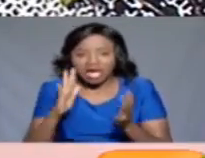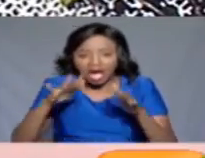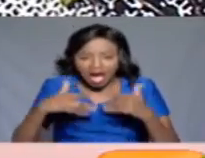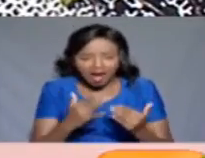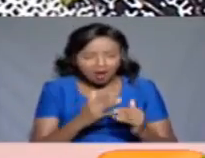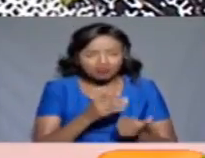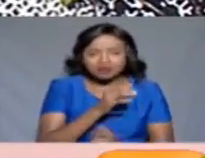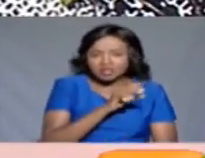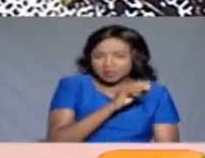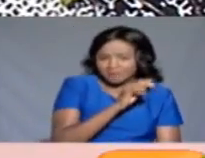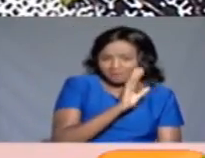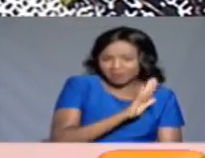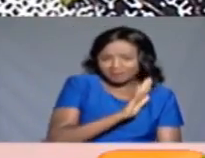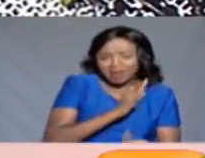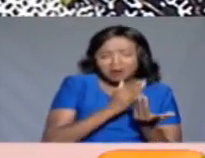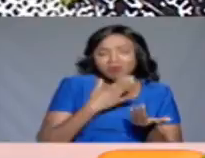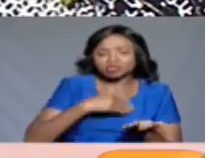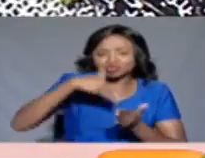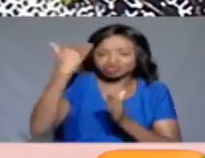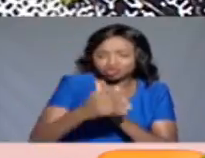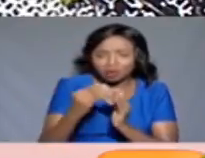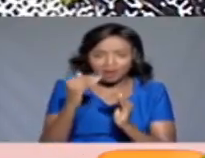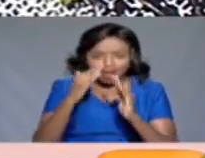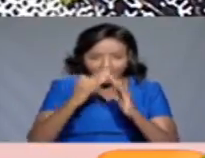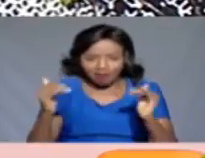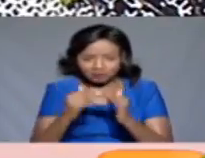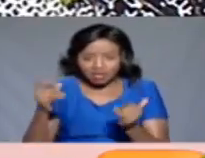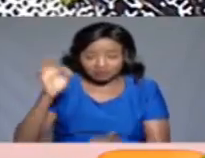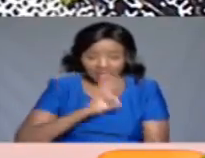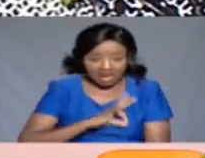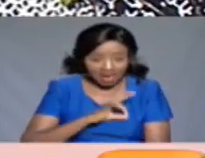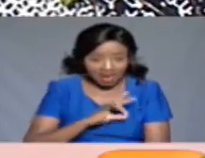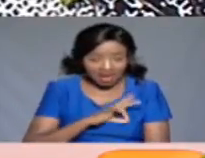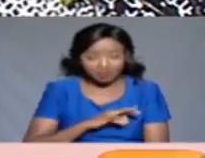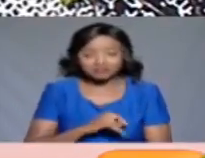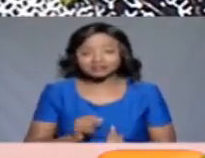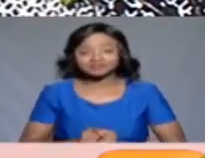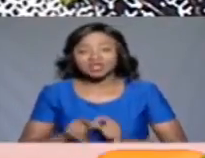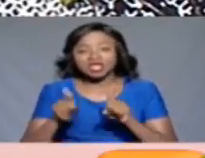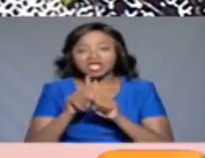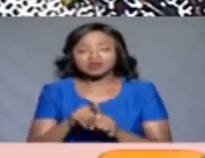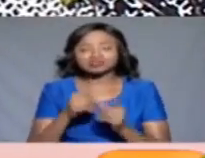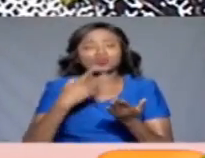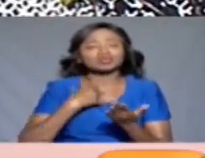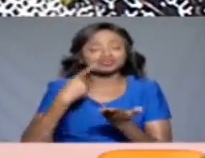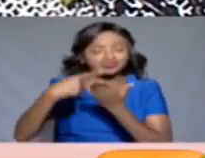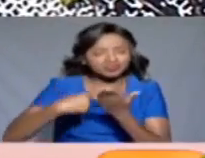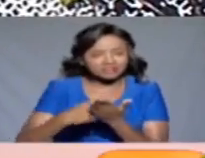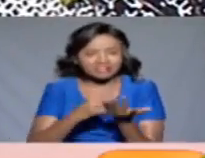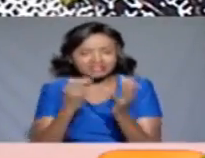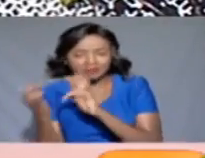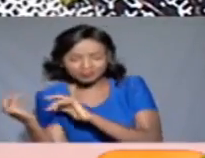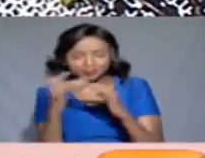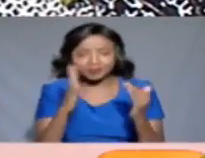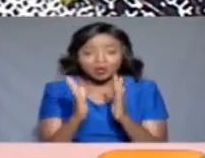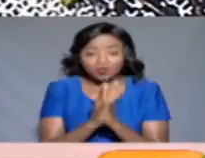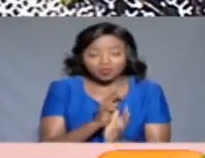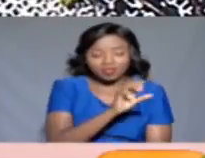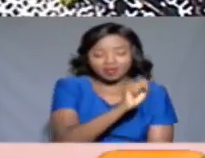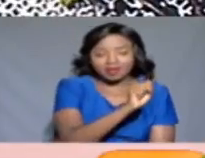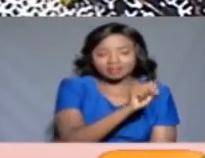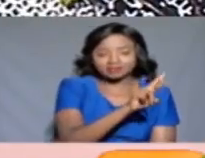house allowances. MPs will also discuss the protracted tiff with the Salaries and Remuneration Commission after the Lyne Mengich-led